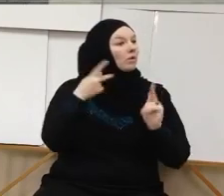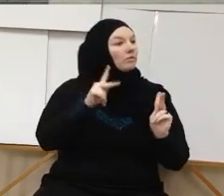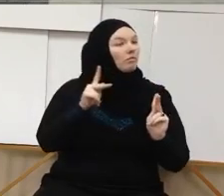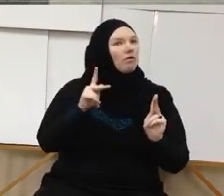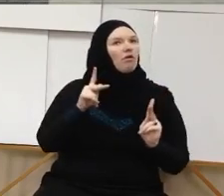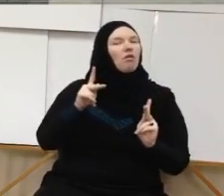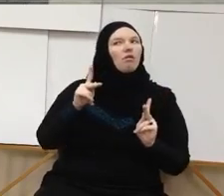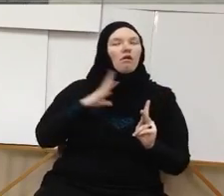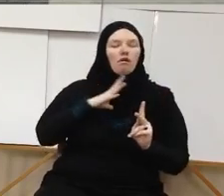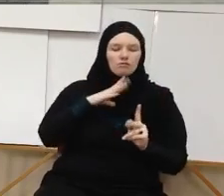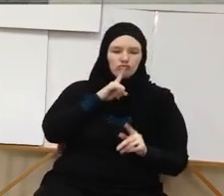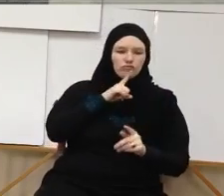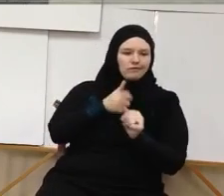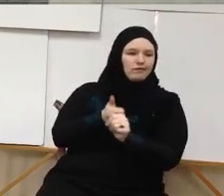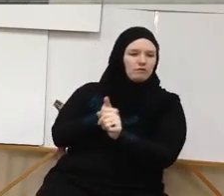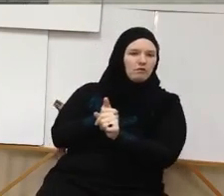is illegitimate.